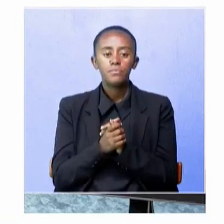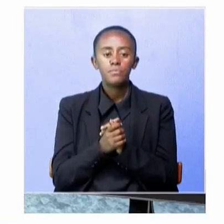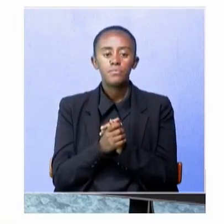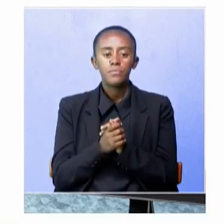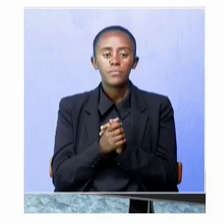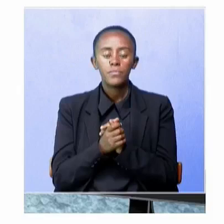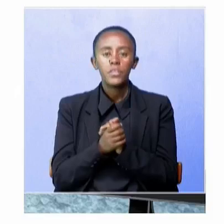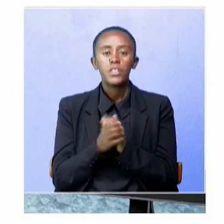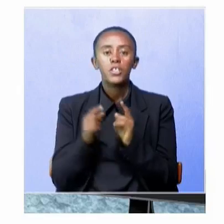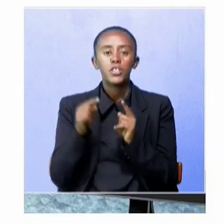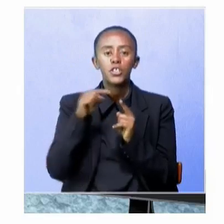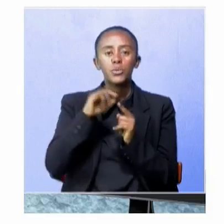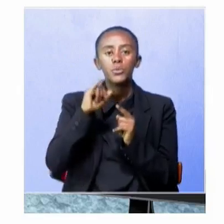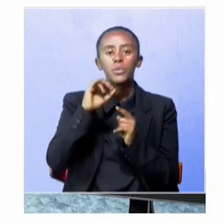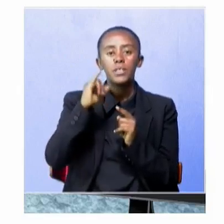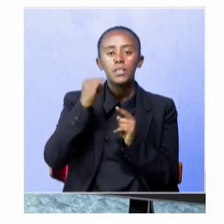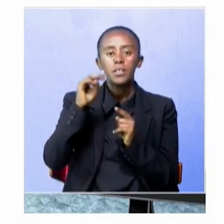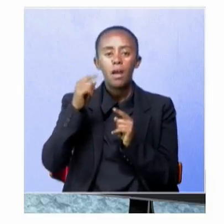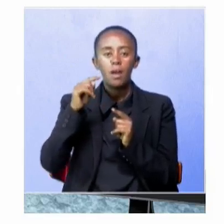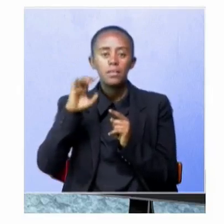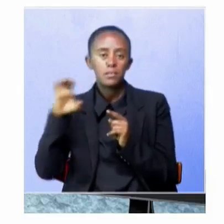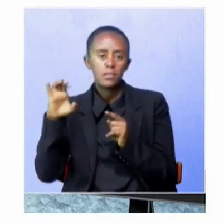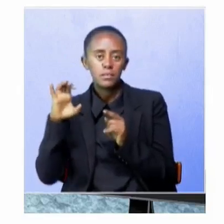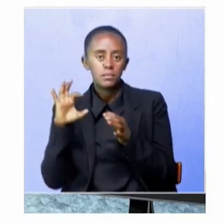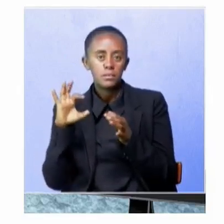ignite a strong